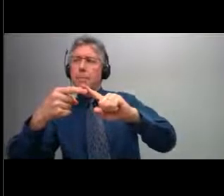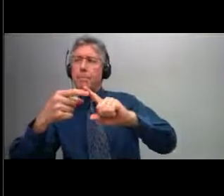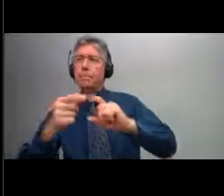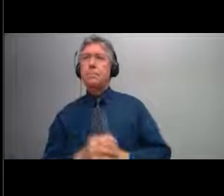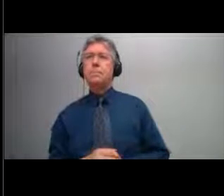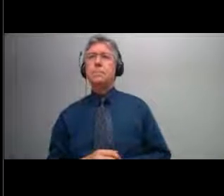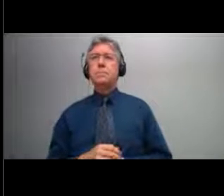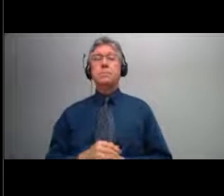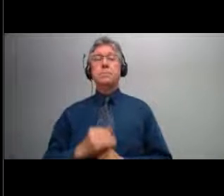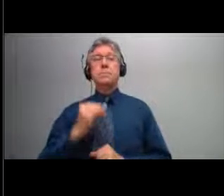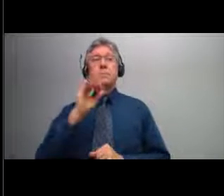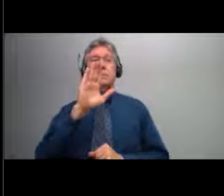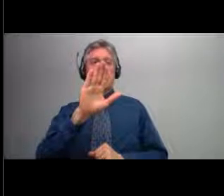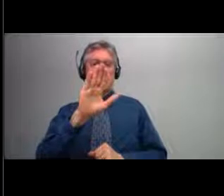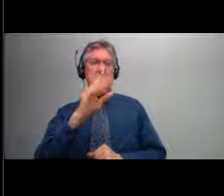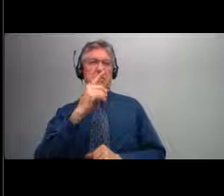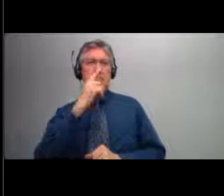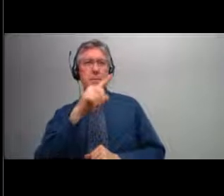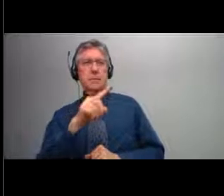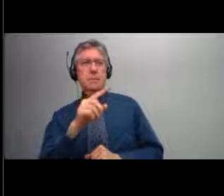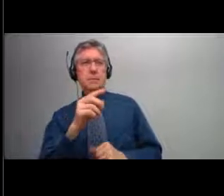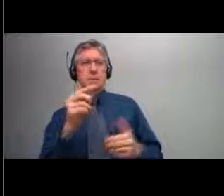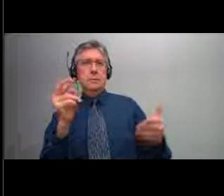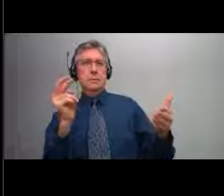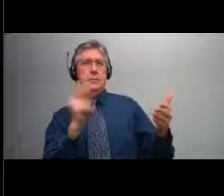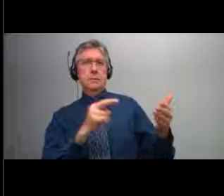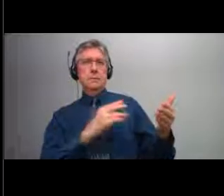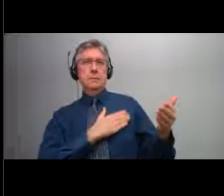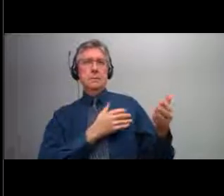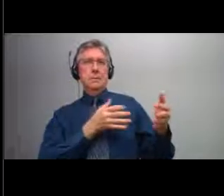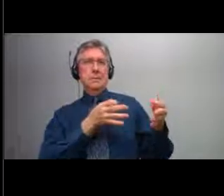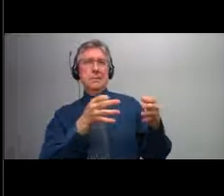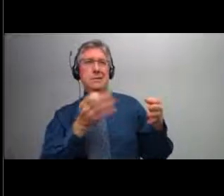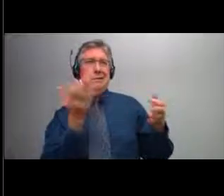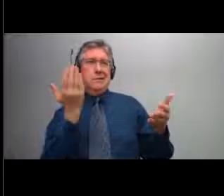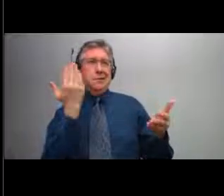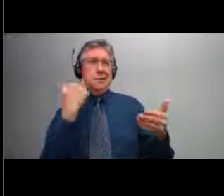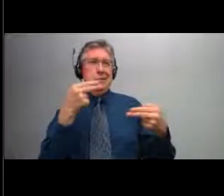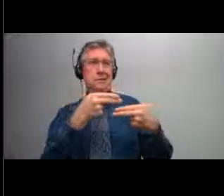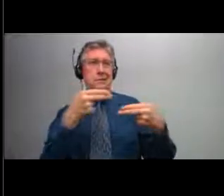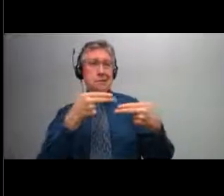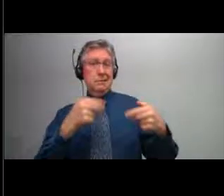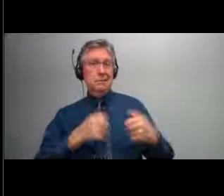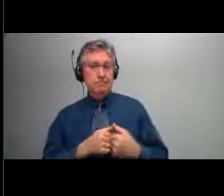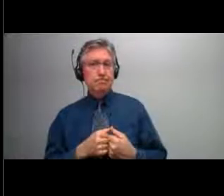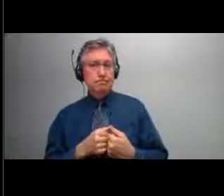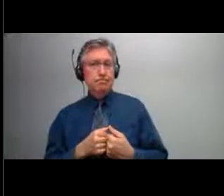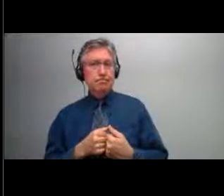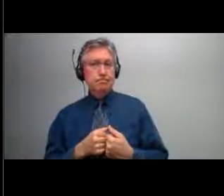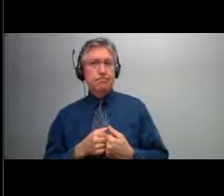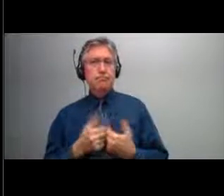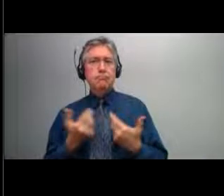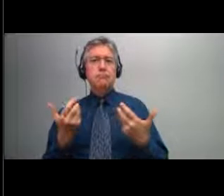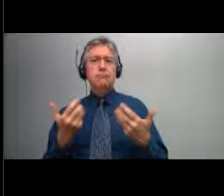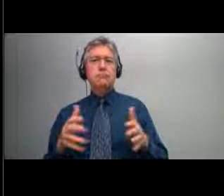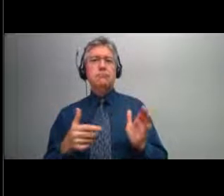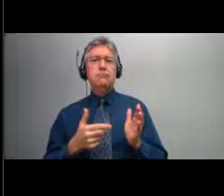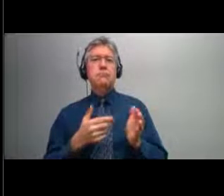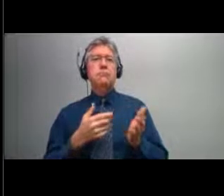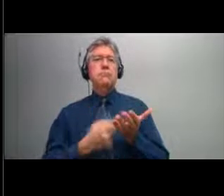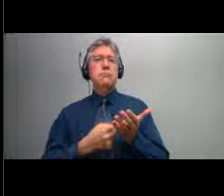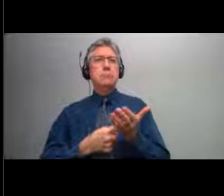So if I can refer you back to my explanation on the slides that we spoke of regarding the